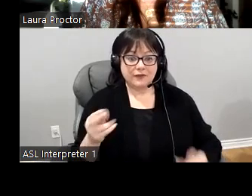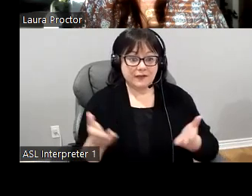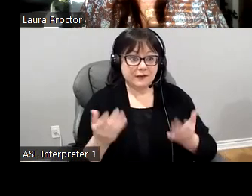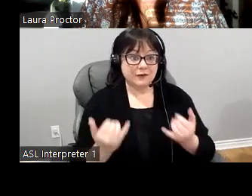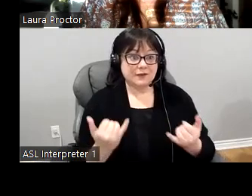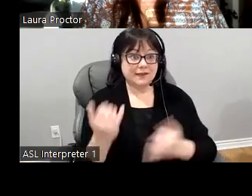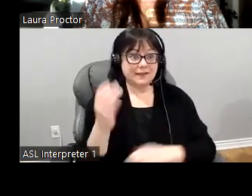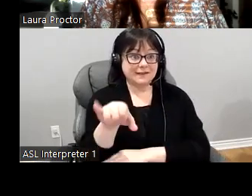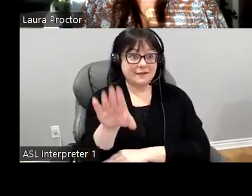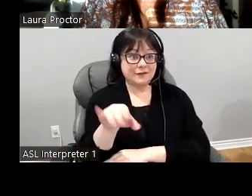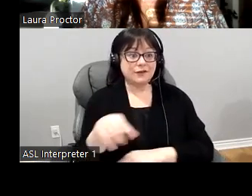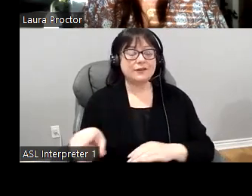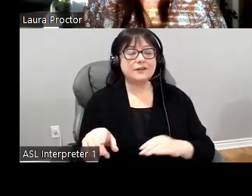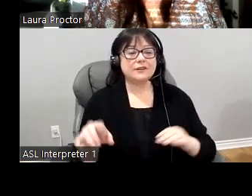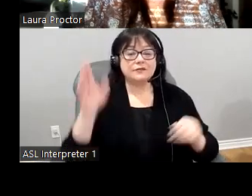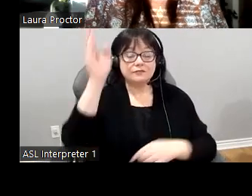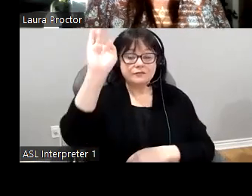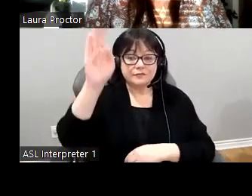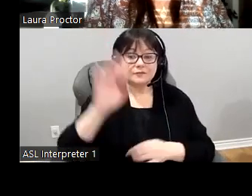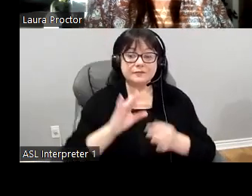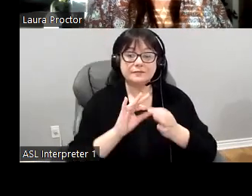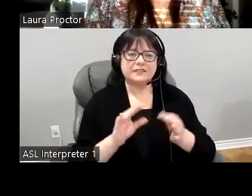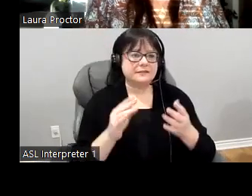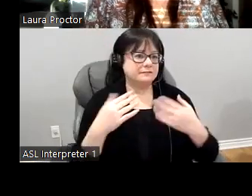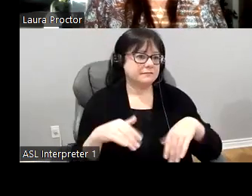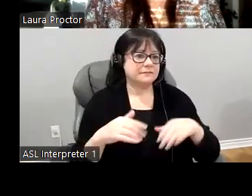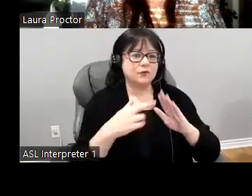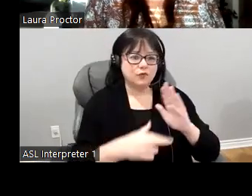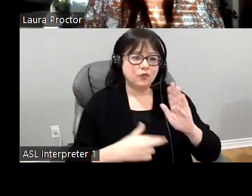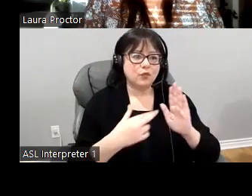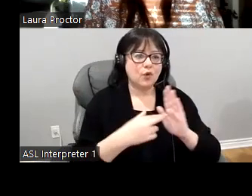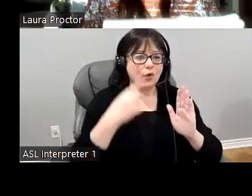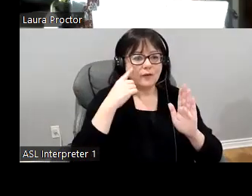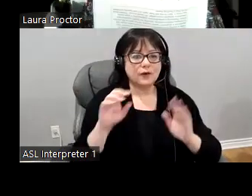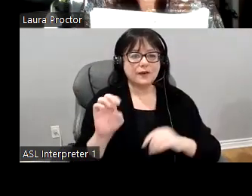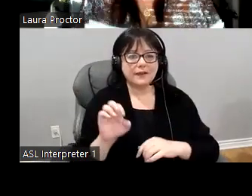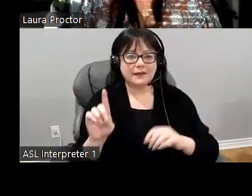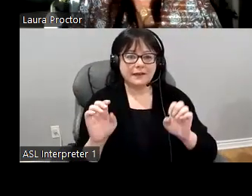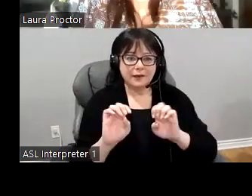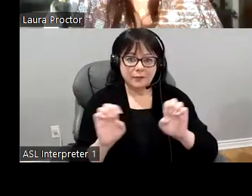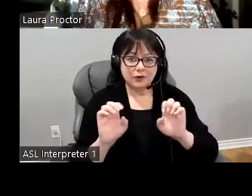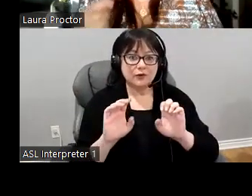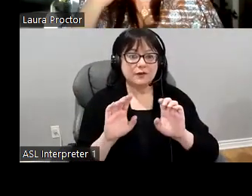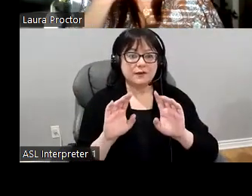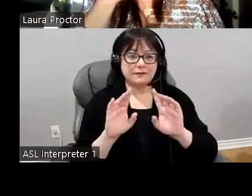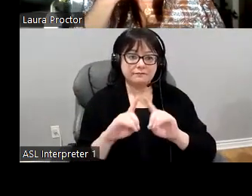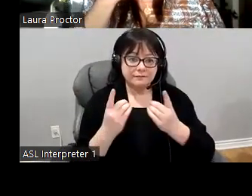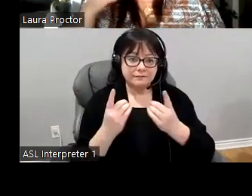emergency room departments, hospitals in elder abuse identification as well as response.